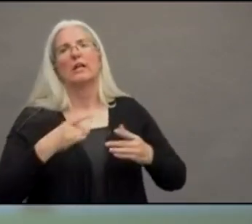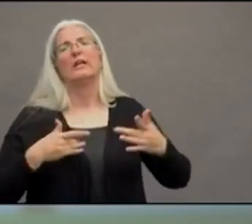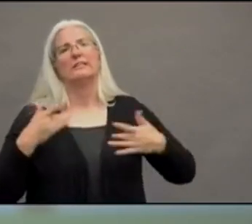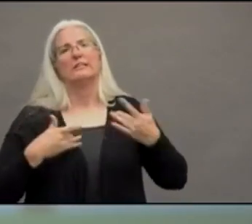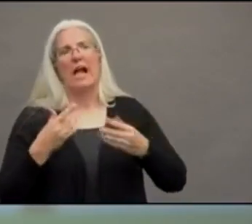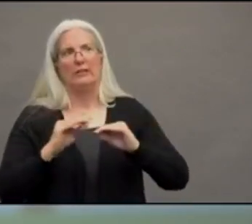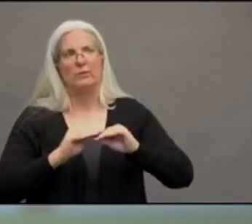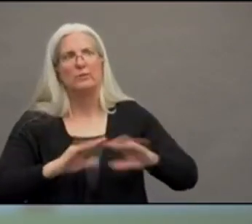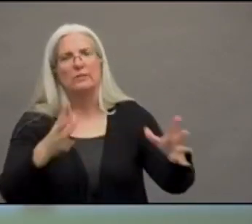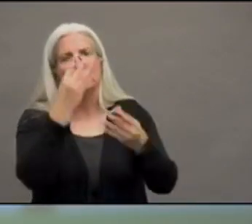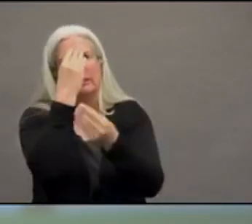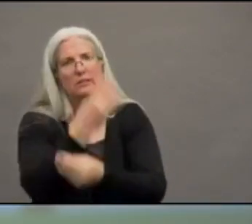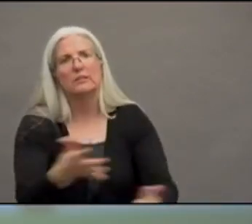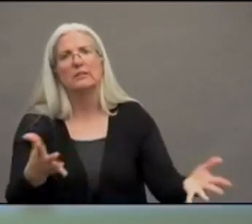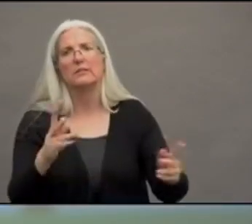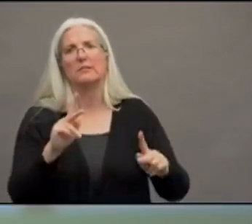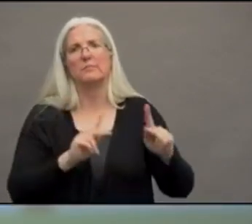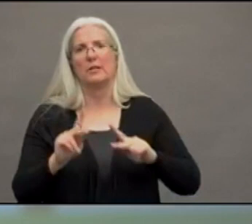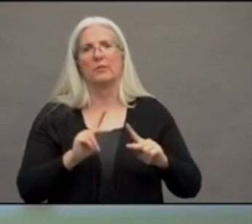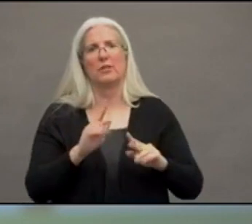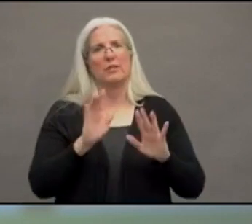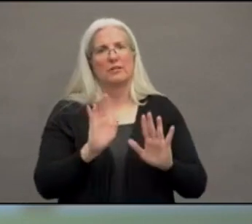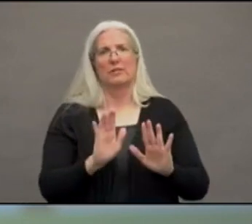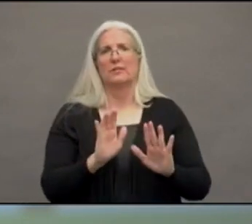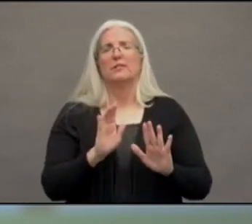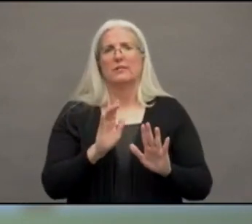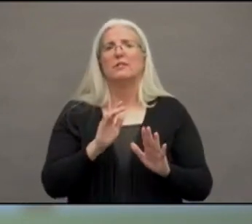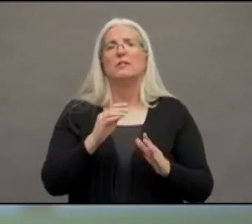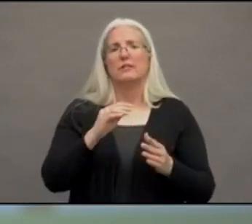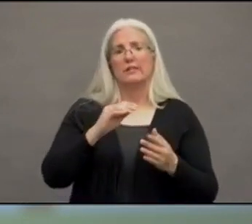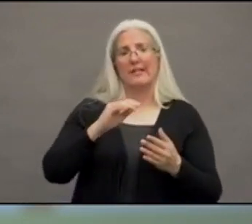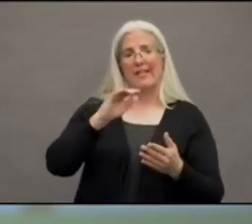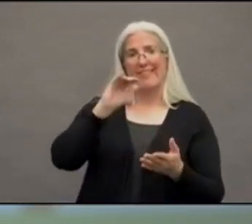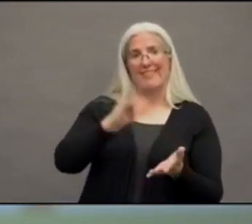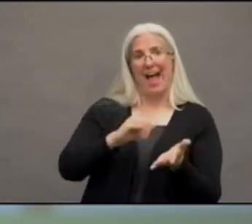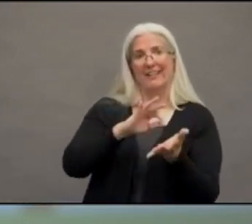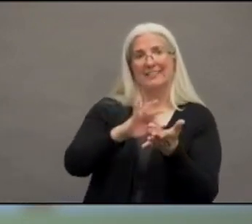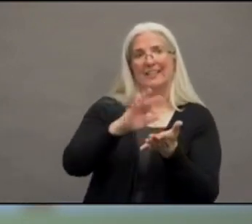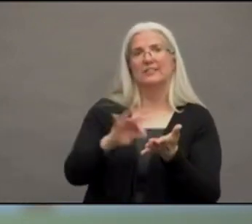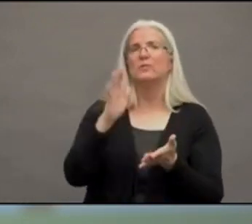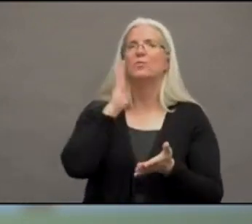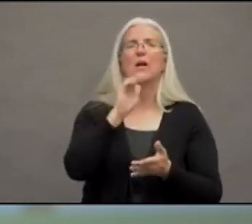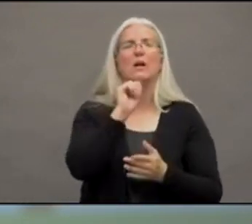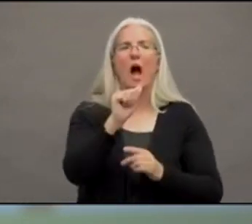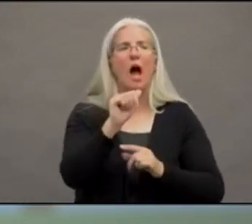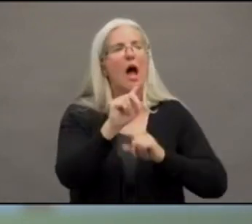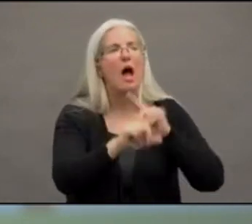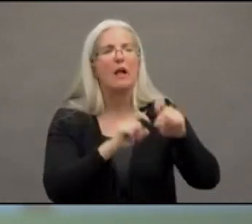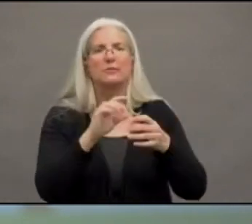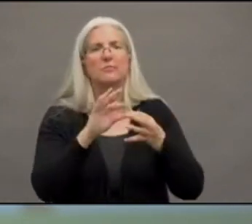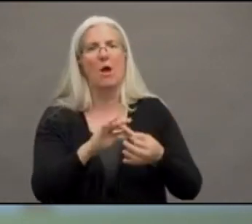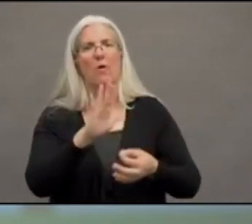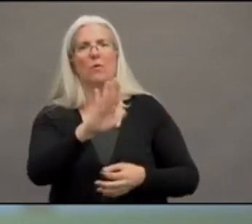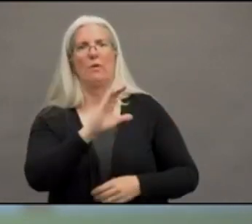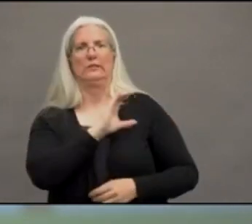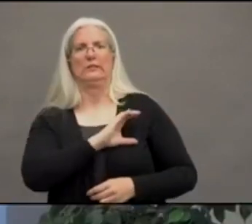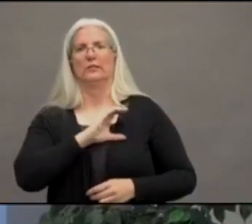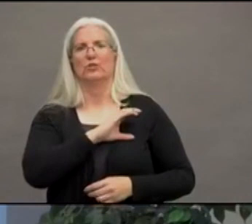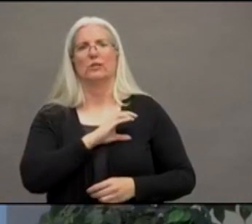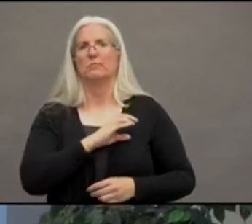sure that everyone in our community knows that the 2020 census will not ask you about your citizenship. And what